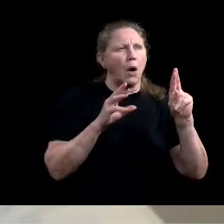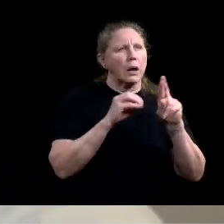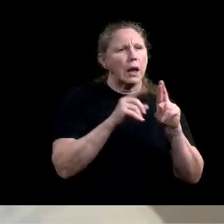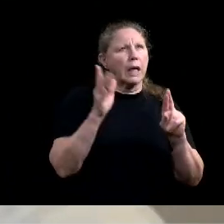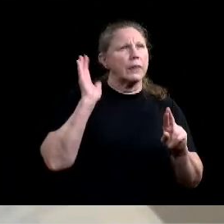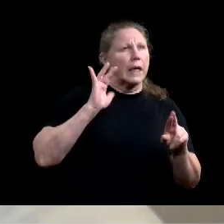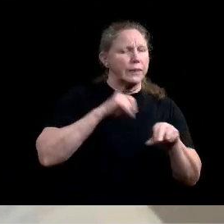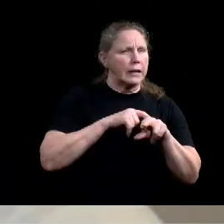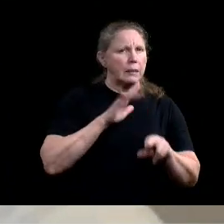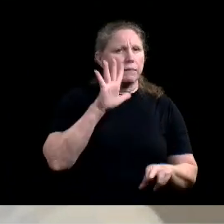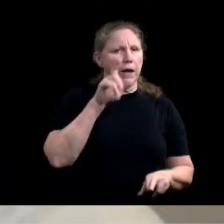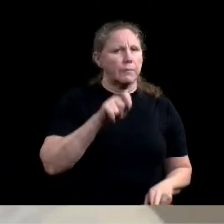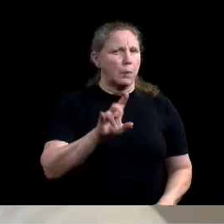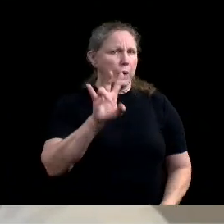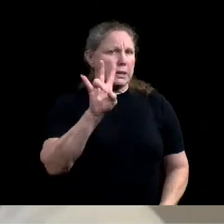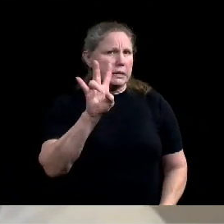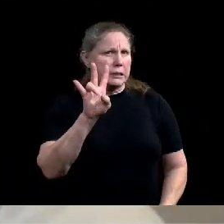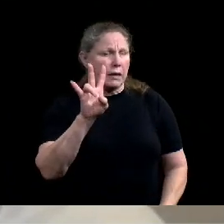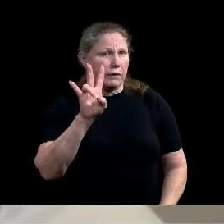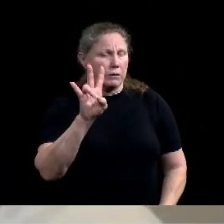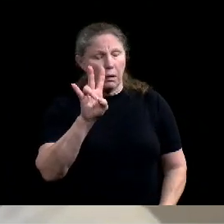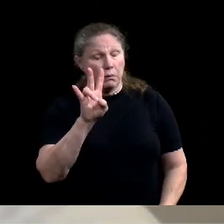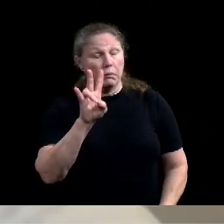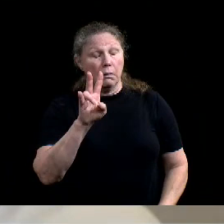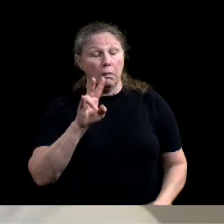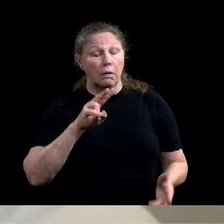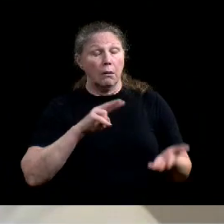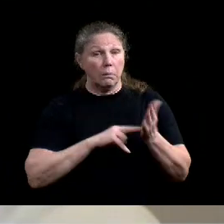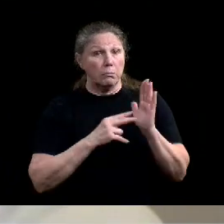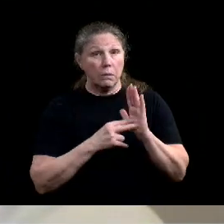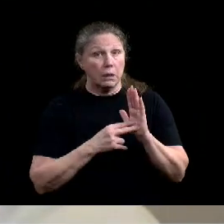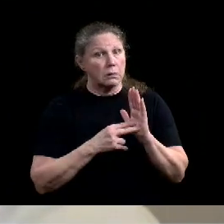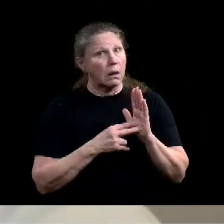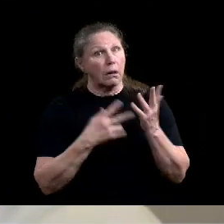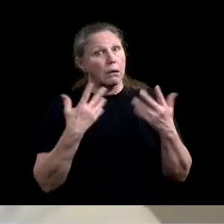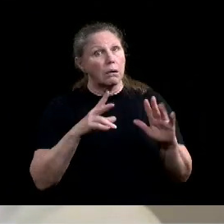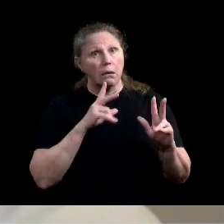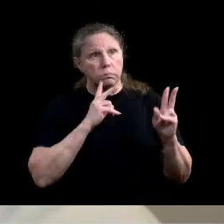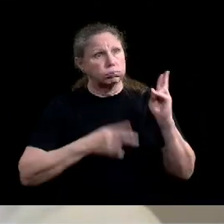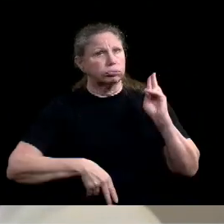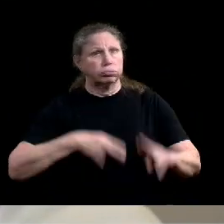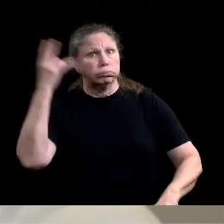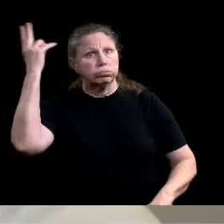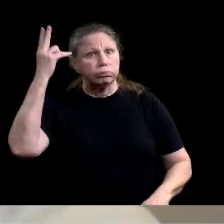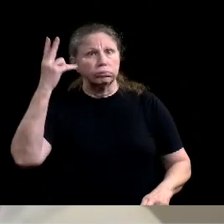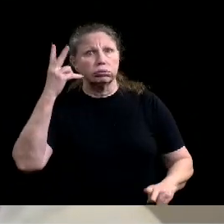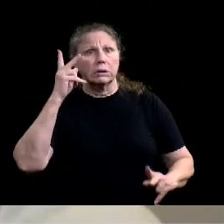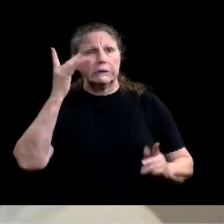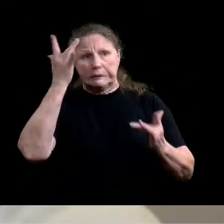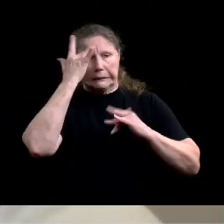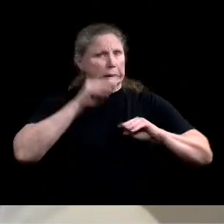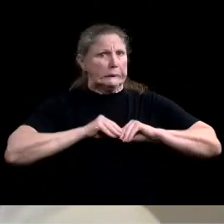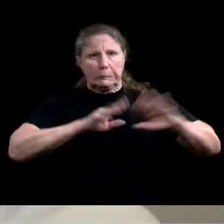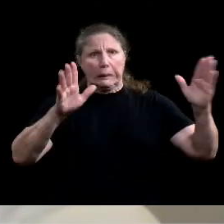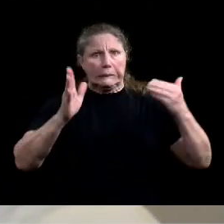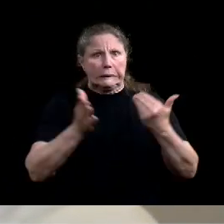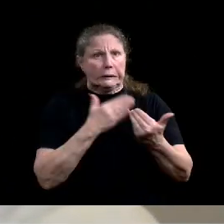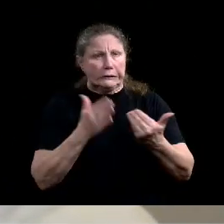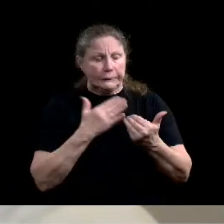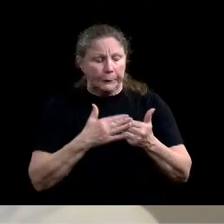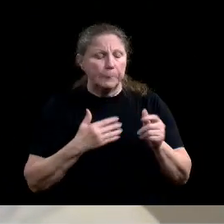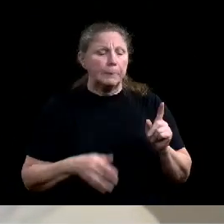of infectious diseases very, very high. So very high contagion of